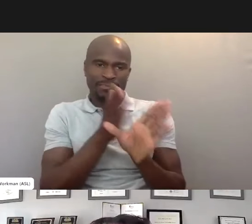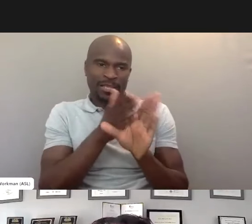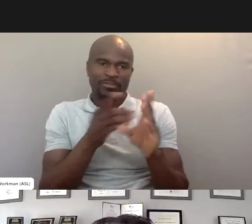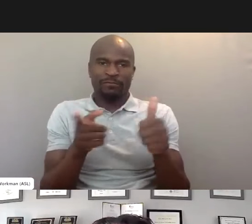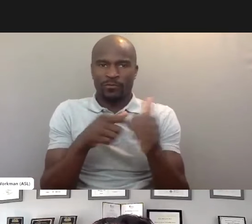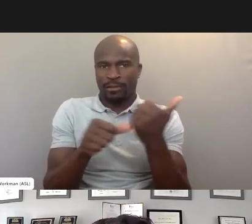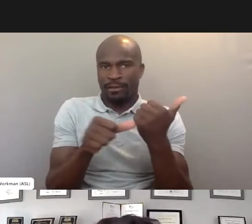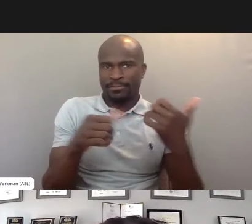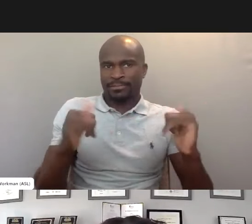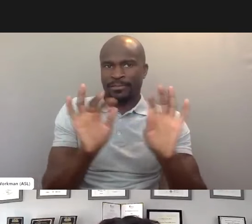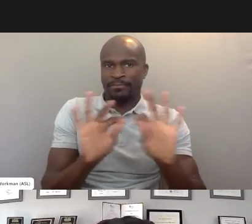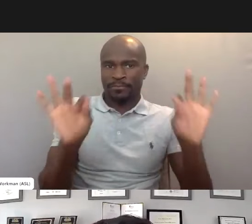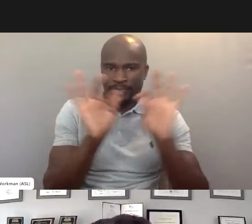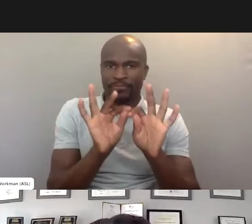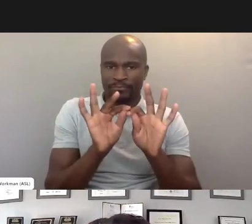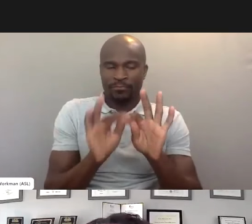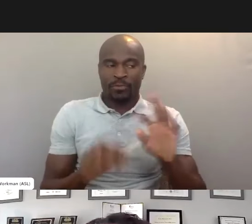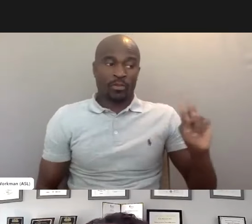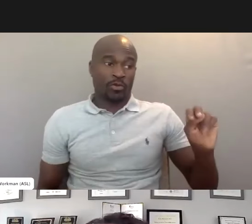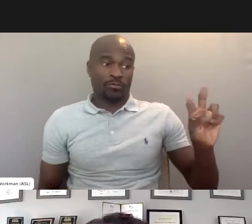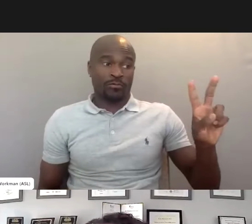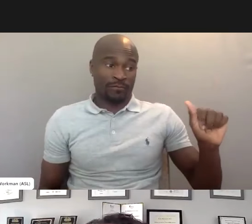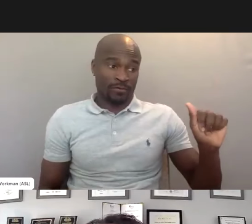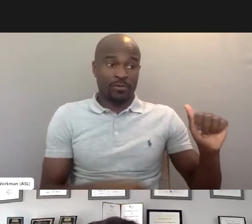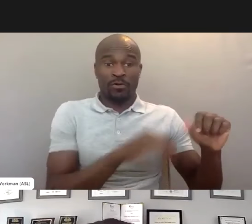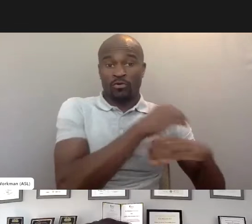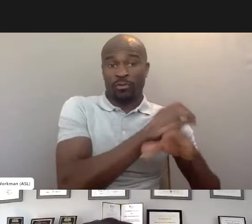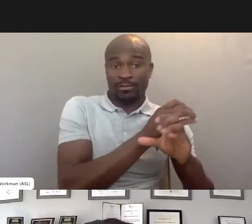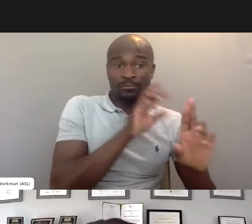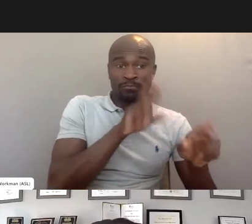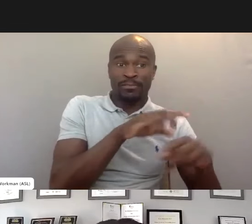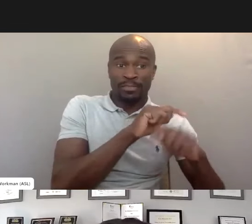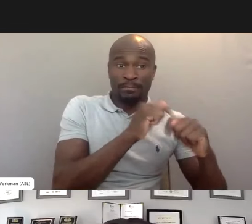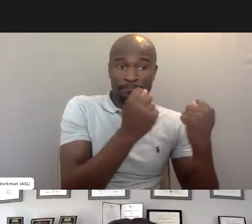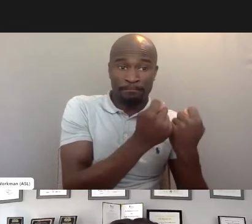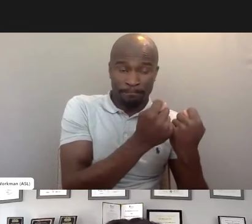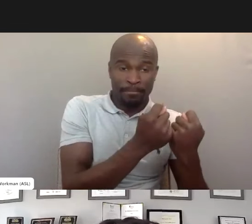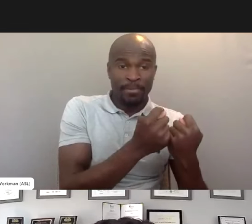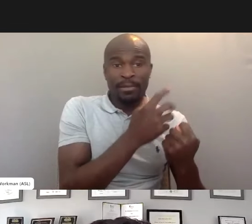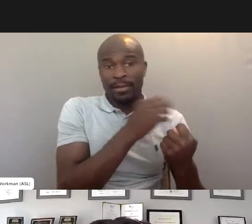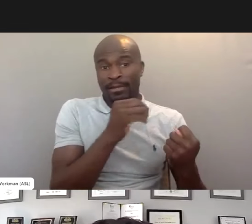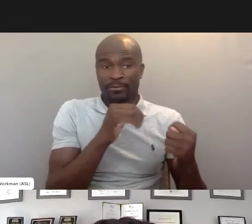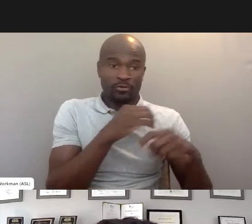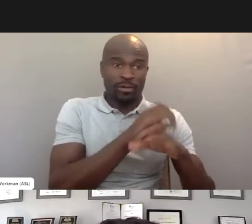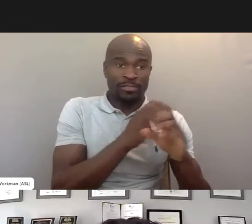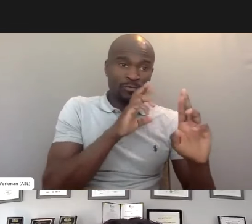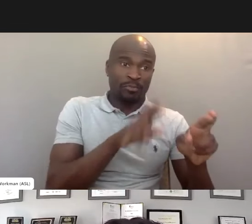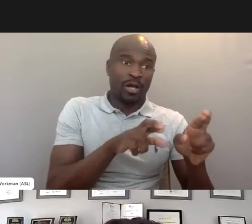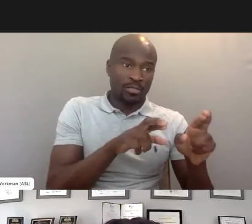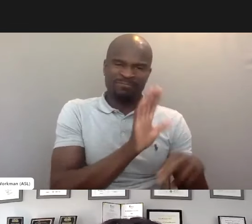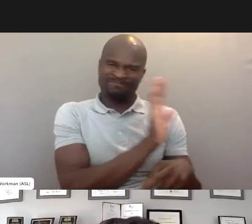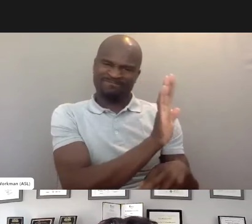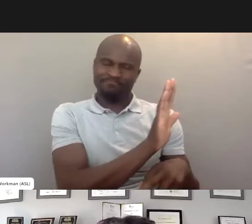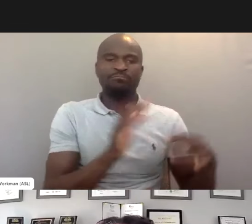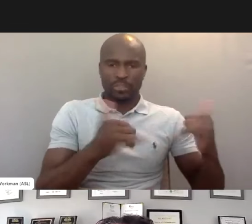And NOVA's crisis response team and NOVA's crisis training also could still be implemented. If